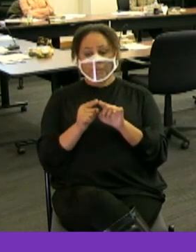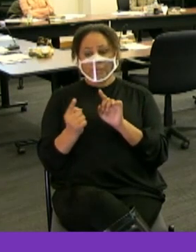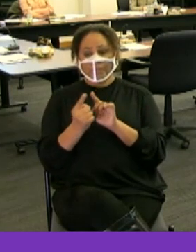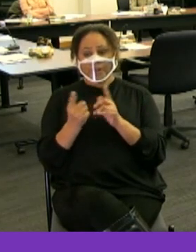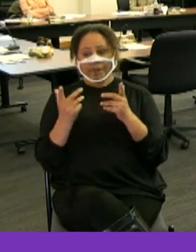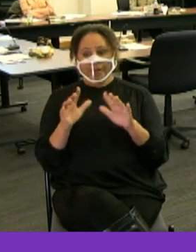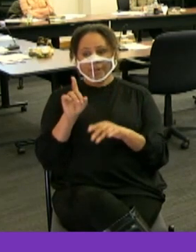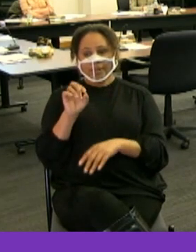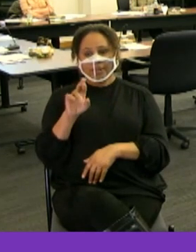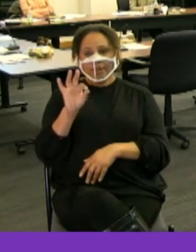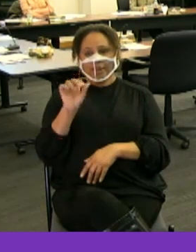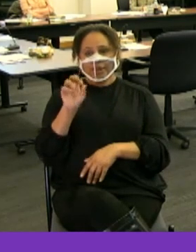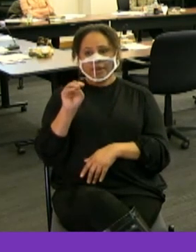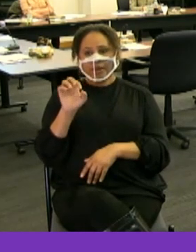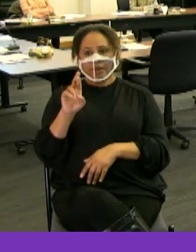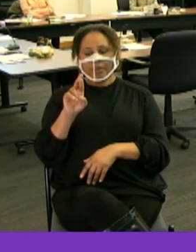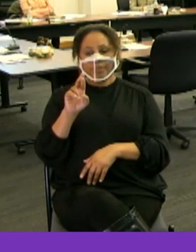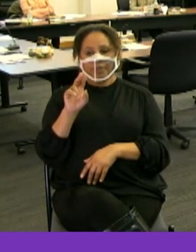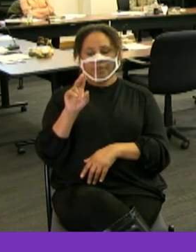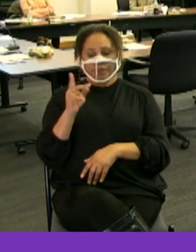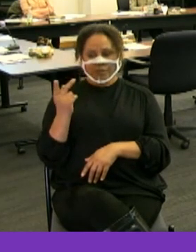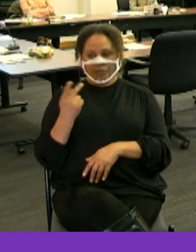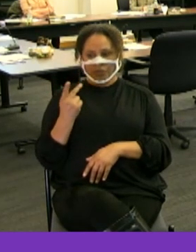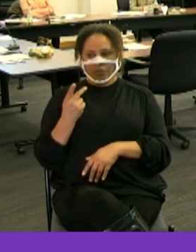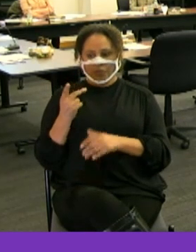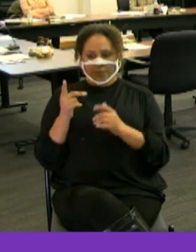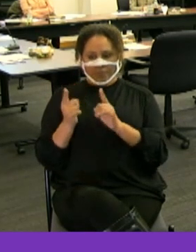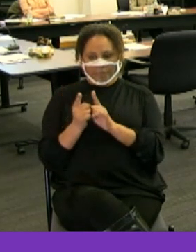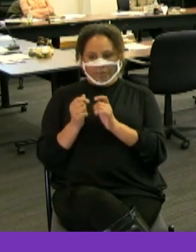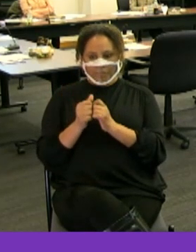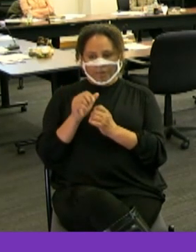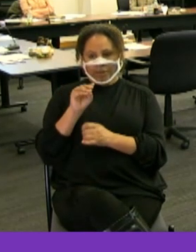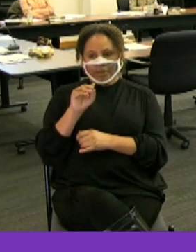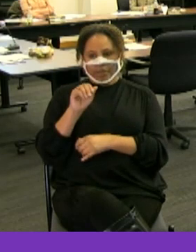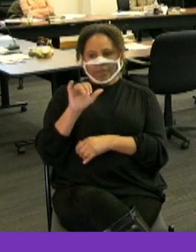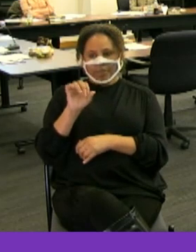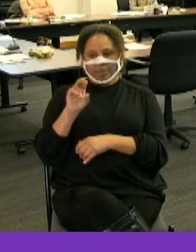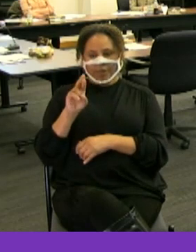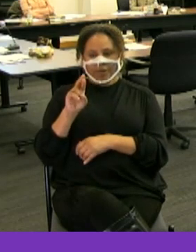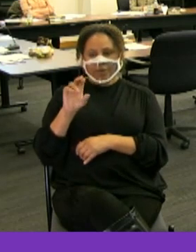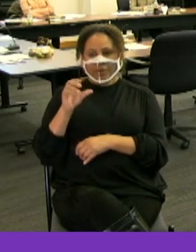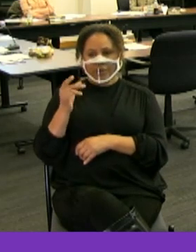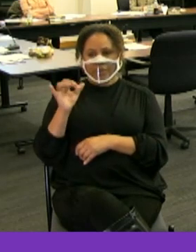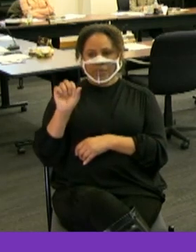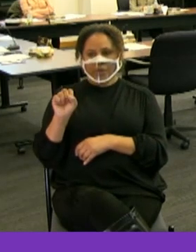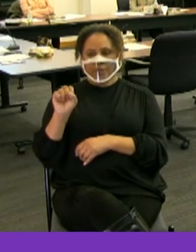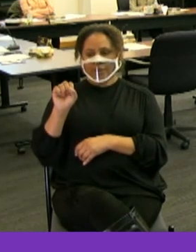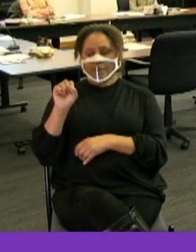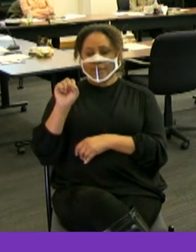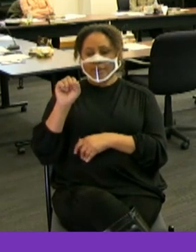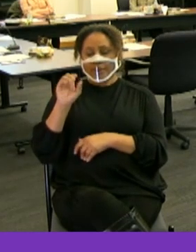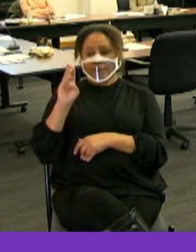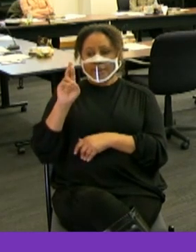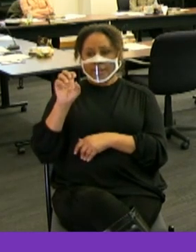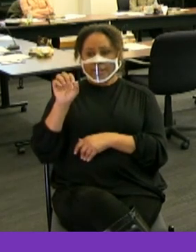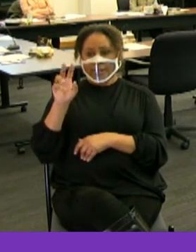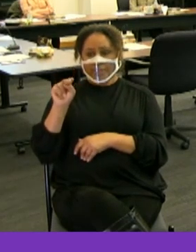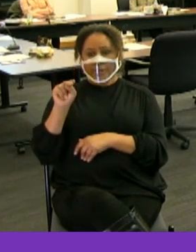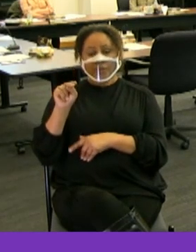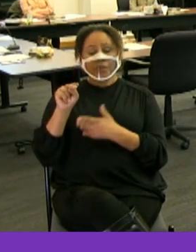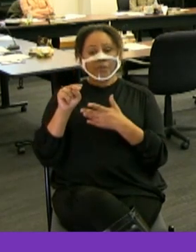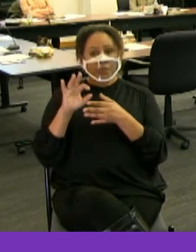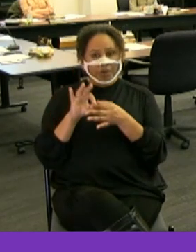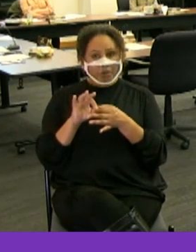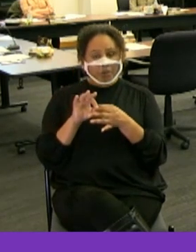met Dr. Farmer, Dr. Gray, and I met with Mayor Chris Brown regarding our Morris expansion opportunities. There's some new growth